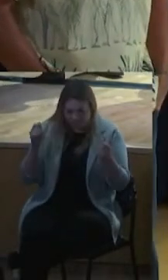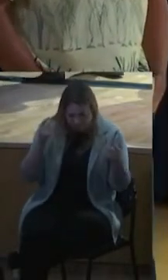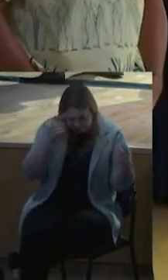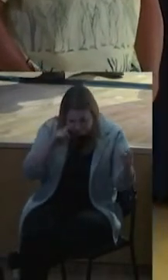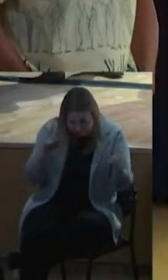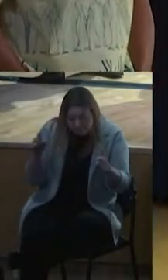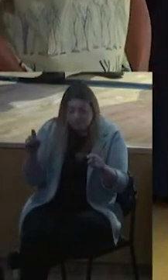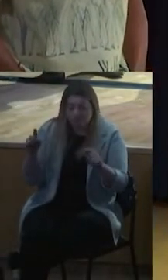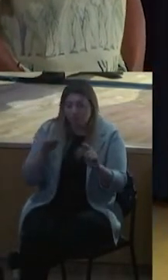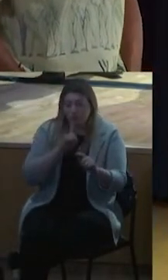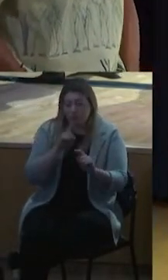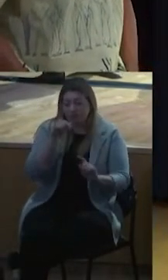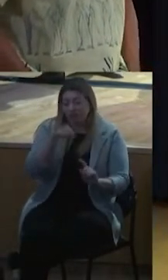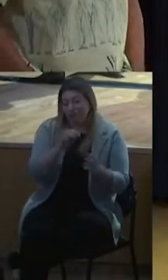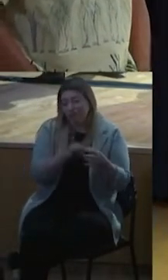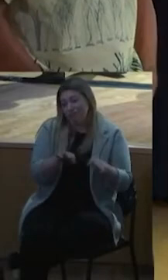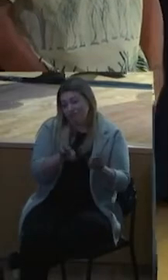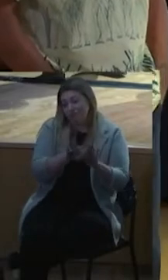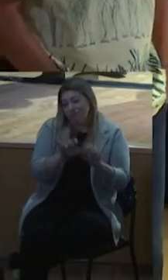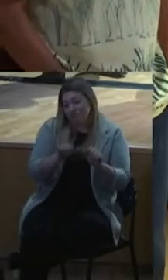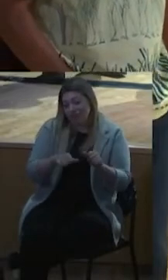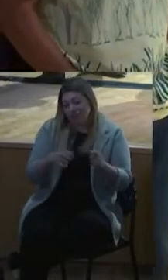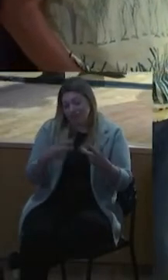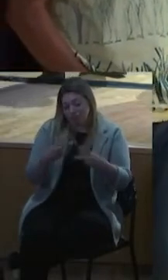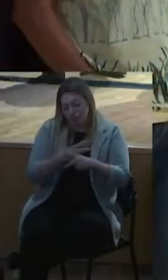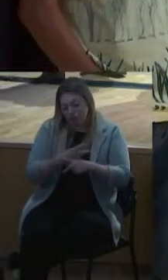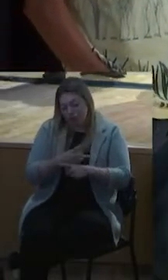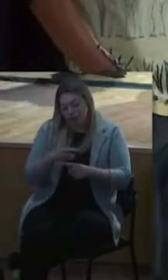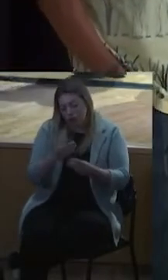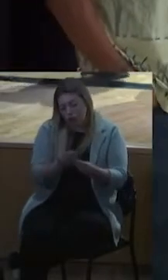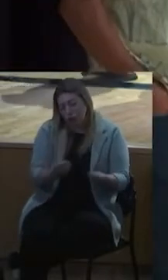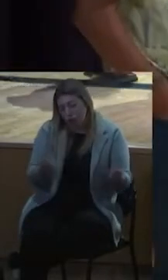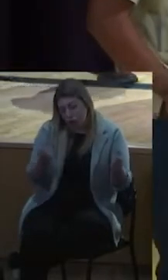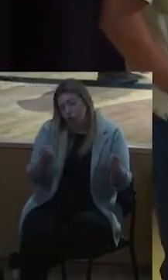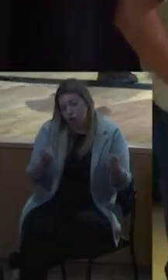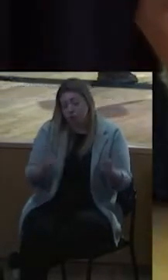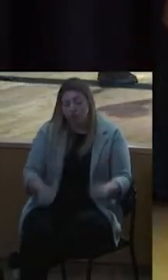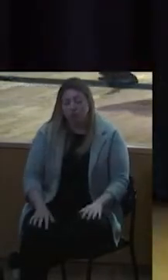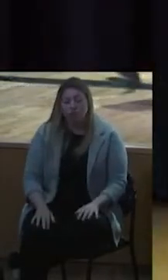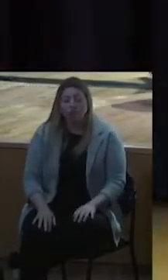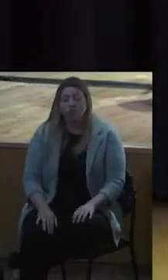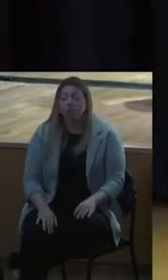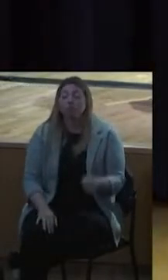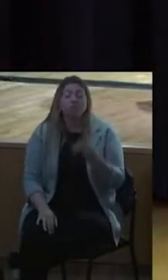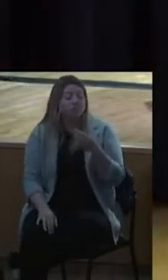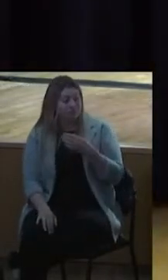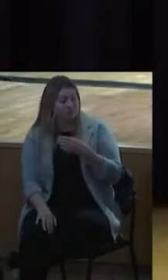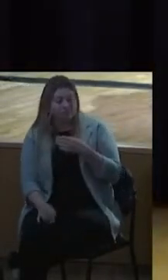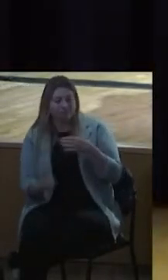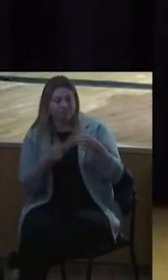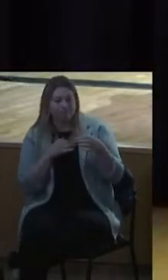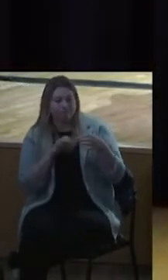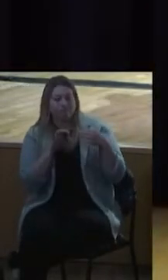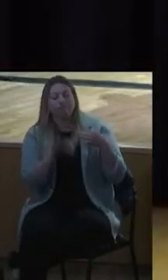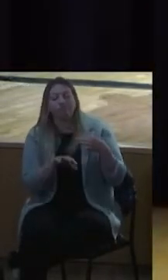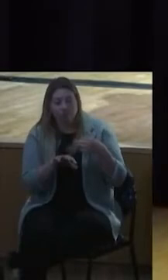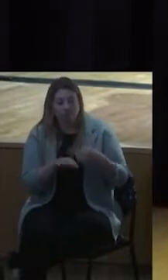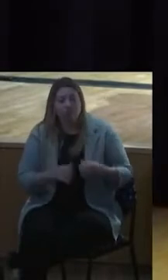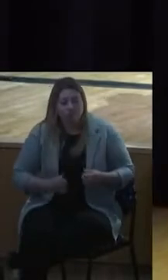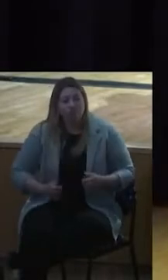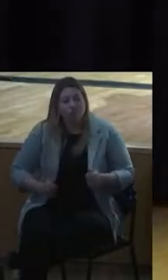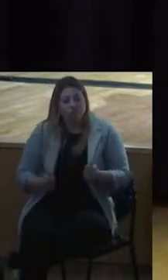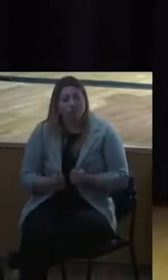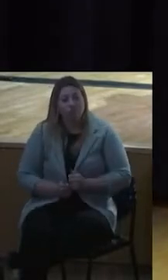these are really important and we can find our way to that solution. Yeah. And then I'll just drop a quick comment on that.